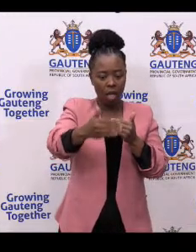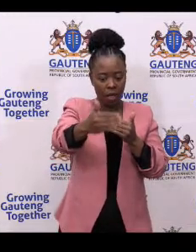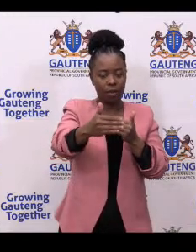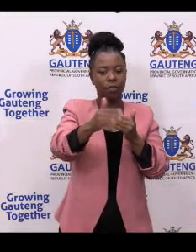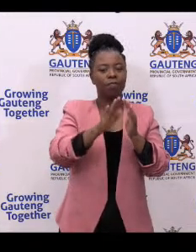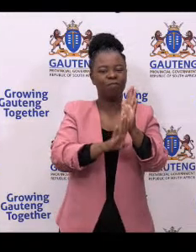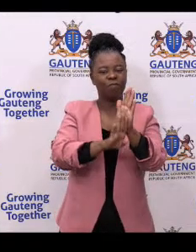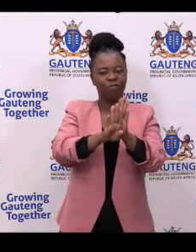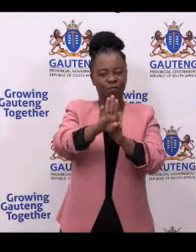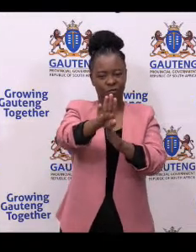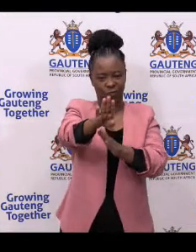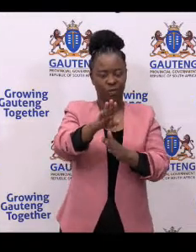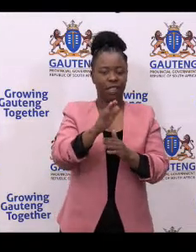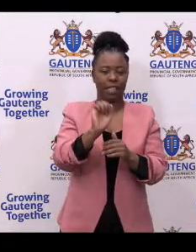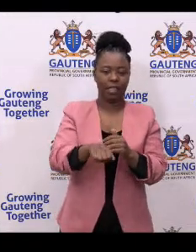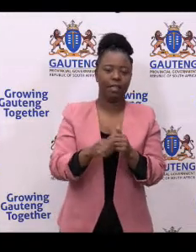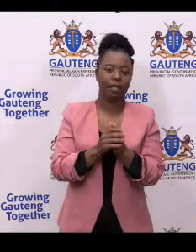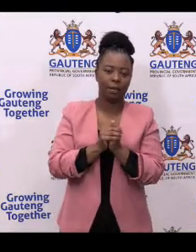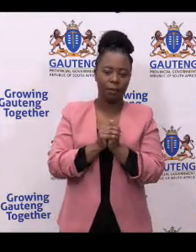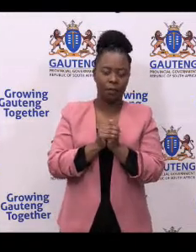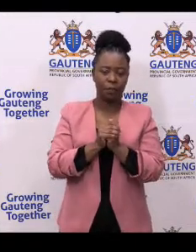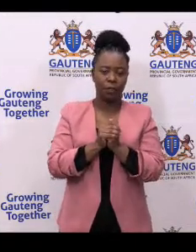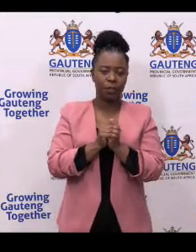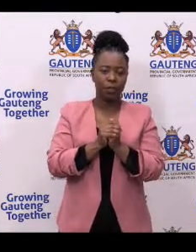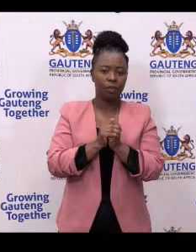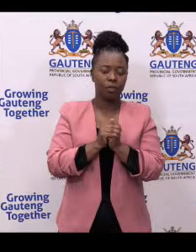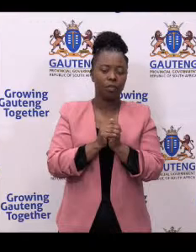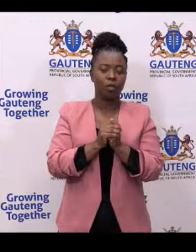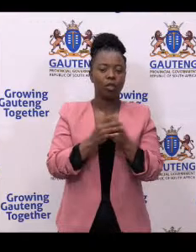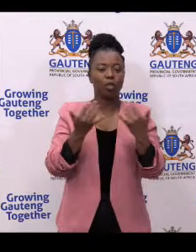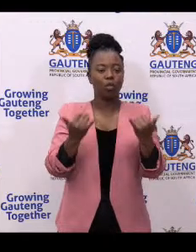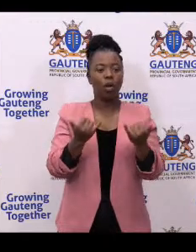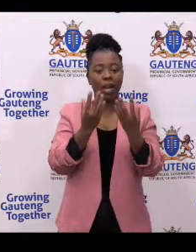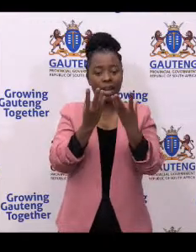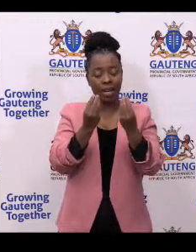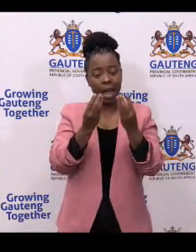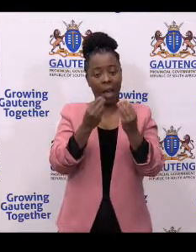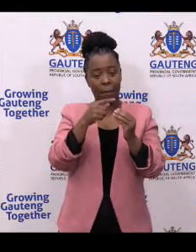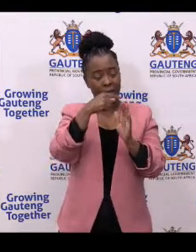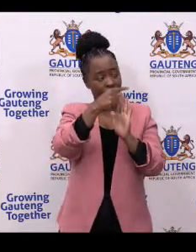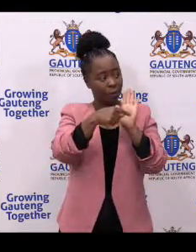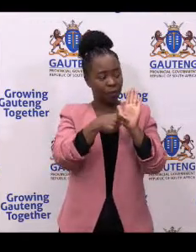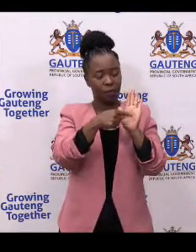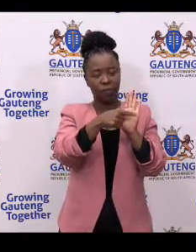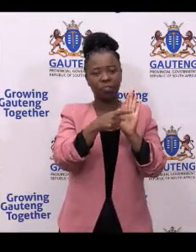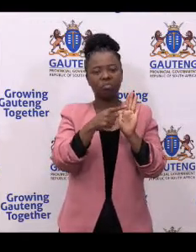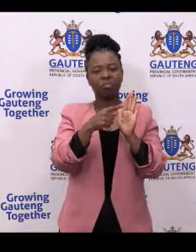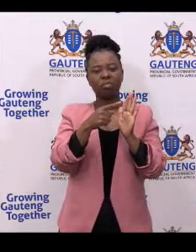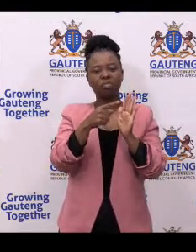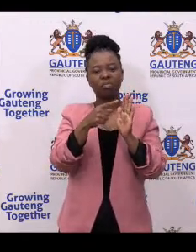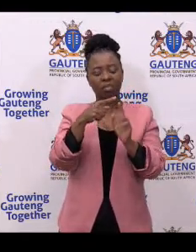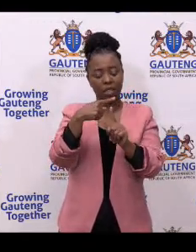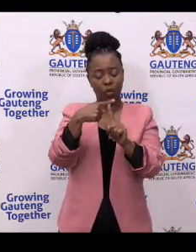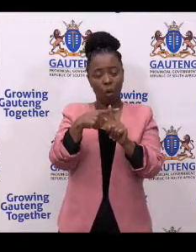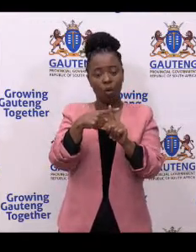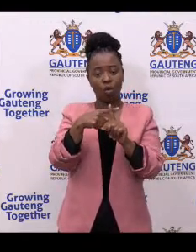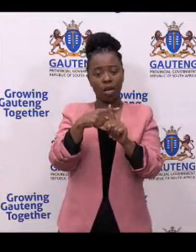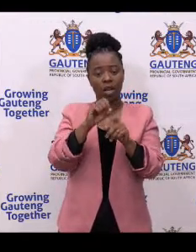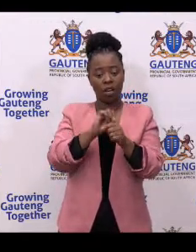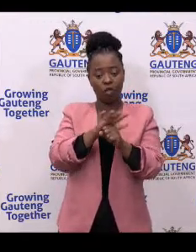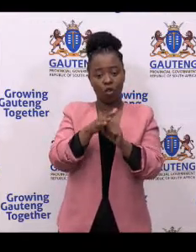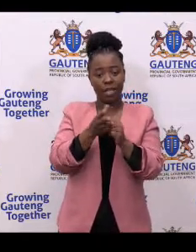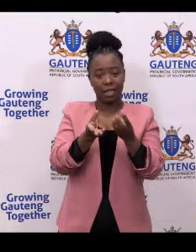months forward. This is the number of cases. Now in this point, we